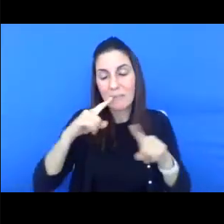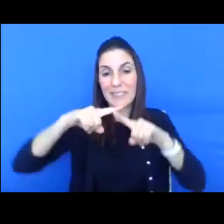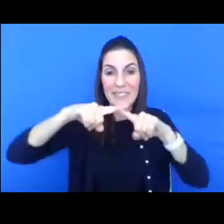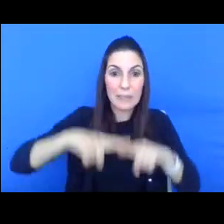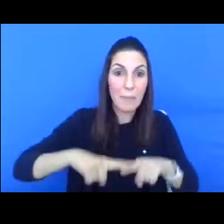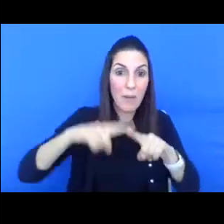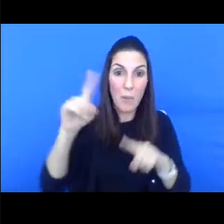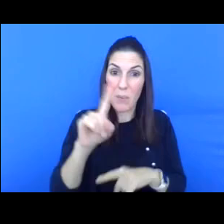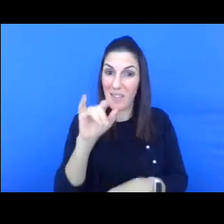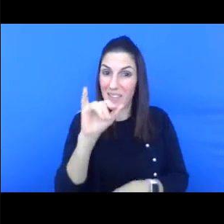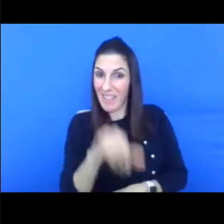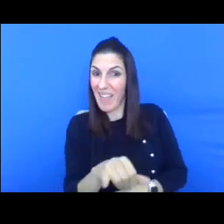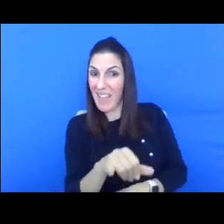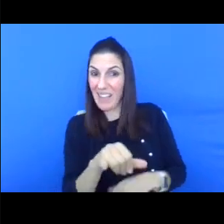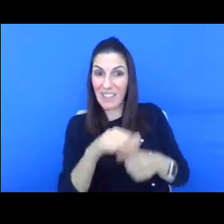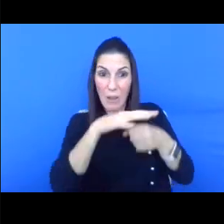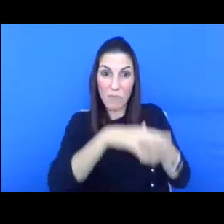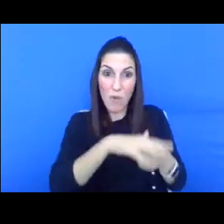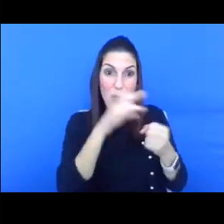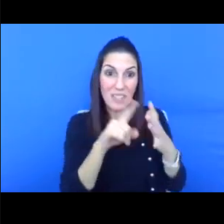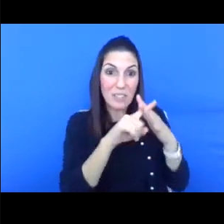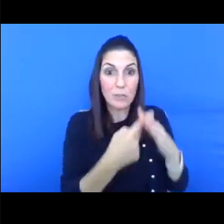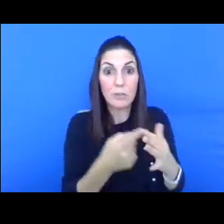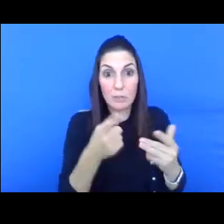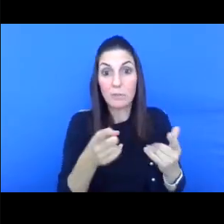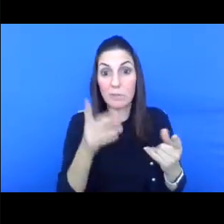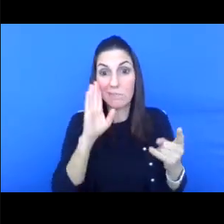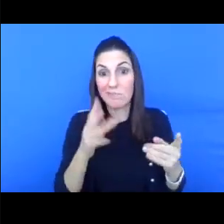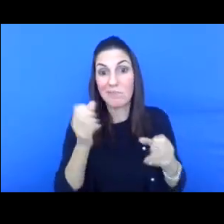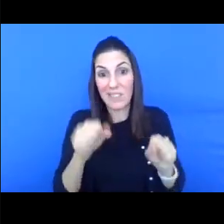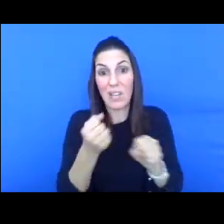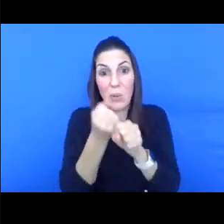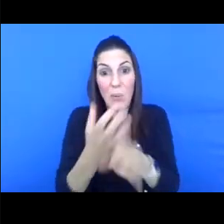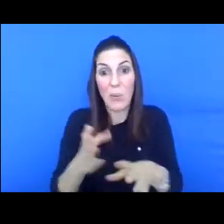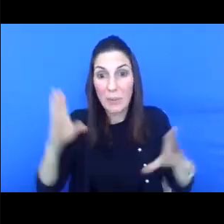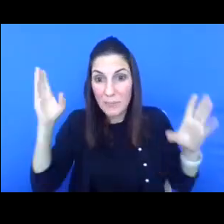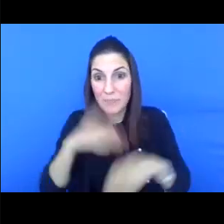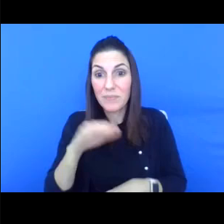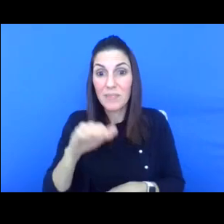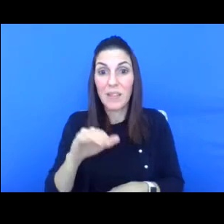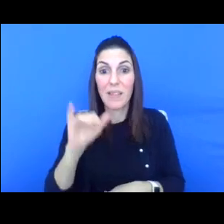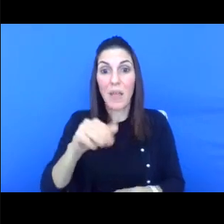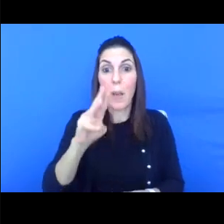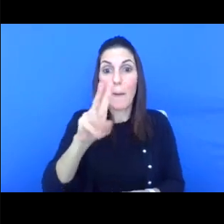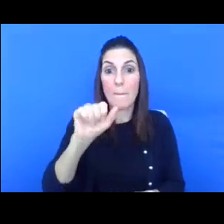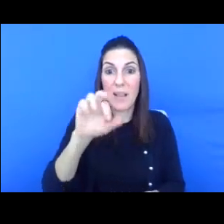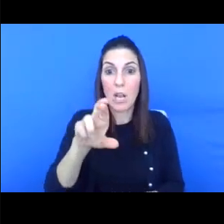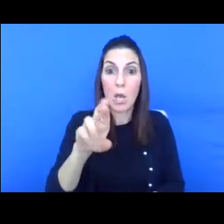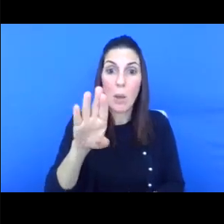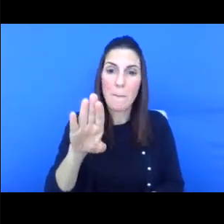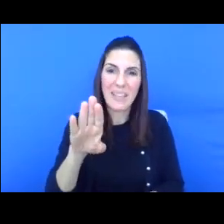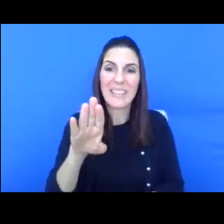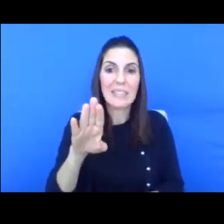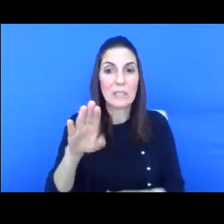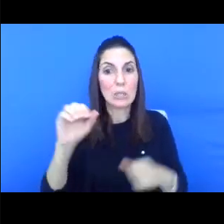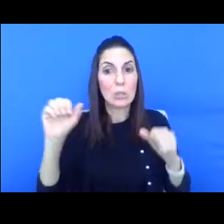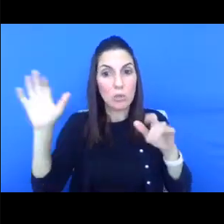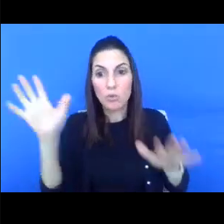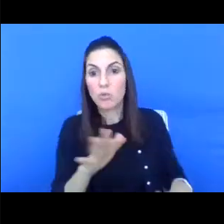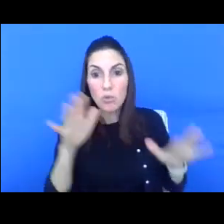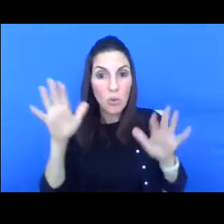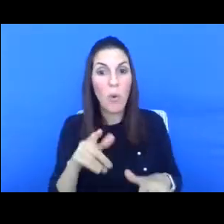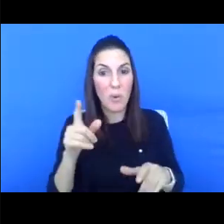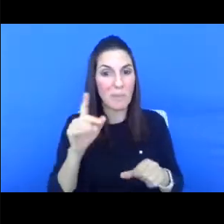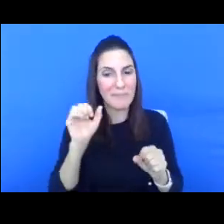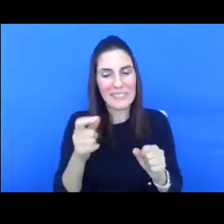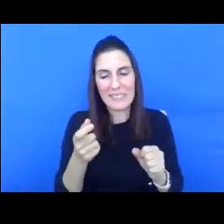low, you could get into some trouble there. So the Miller B storm track, that one is a little tricky. You want Miller A if you